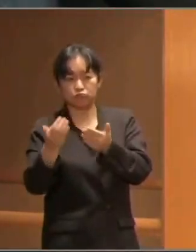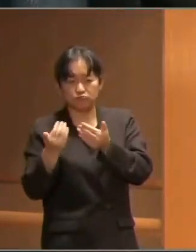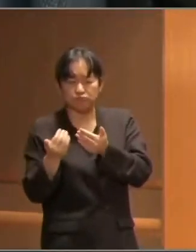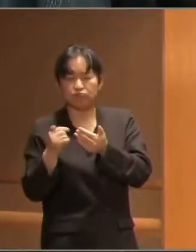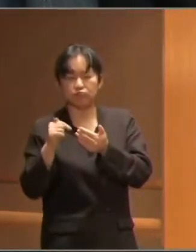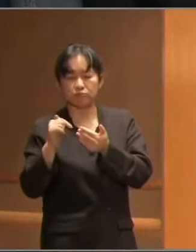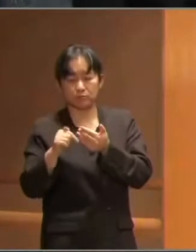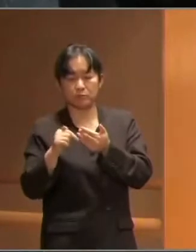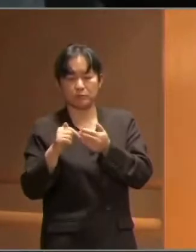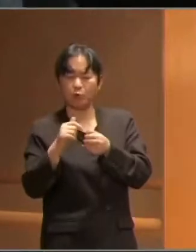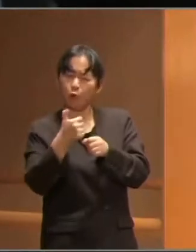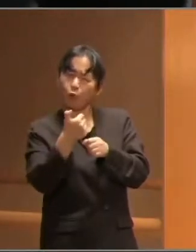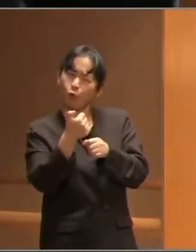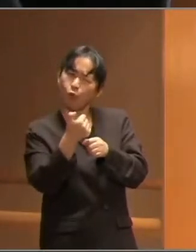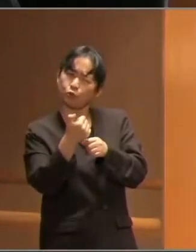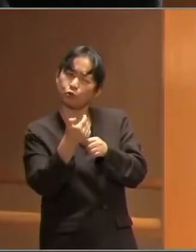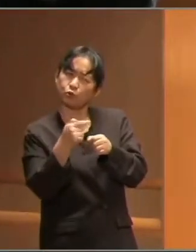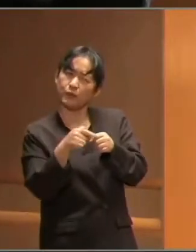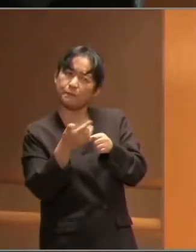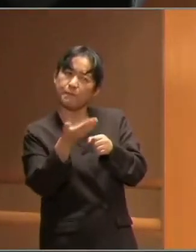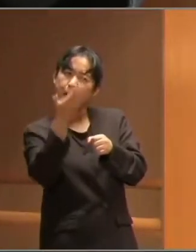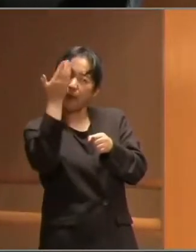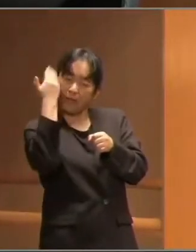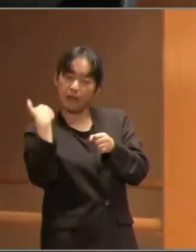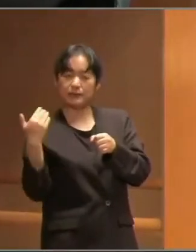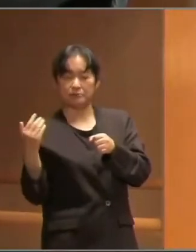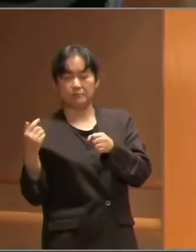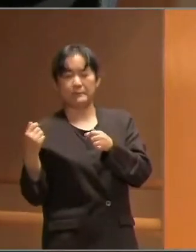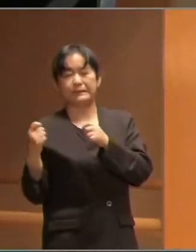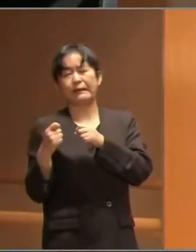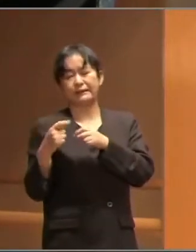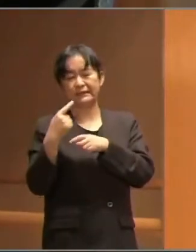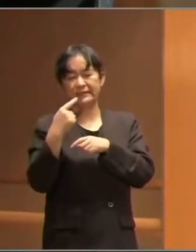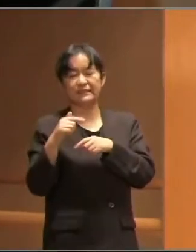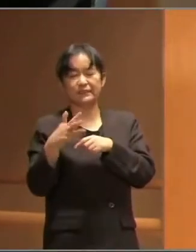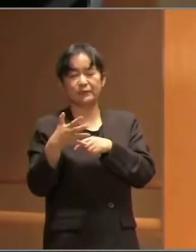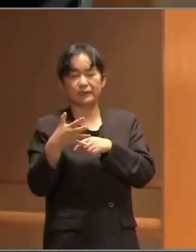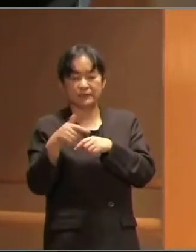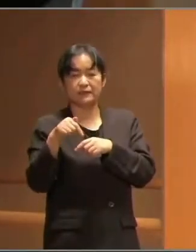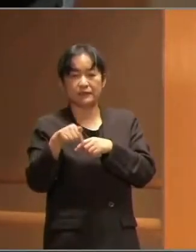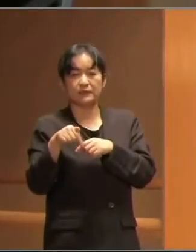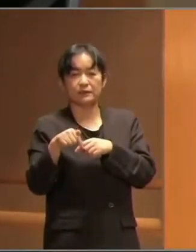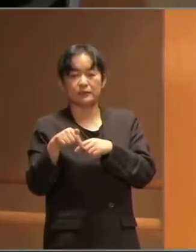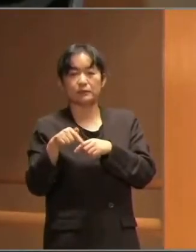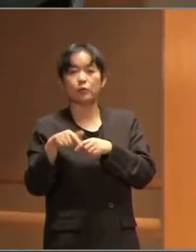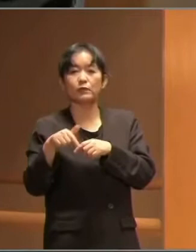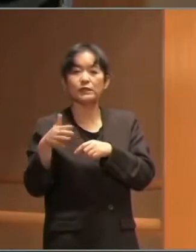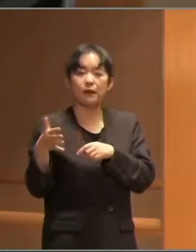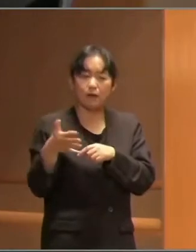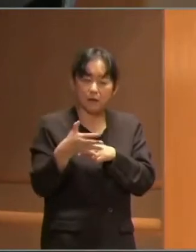But half century ago, I started to notice that